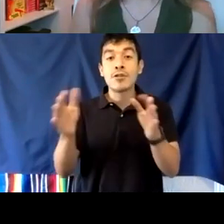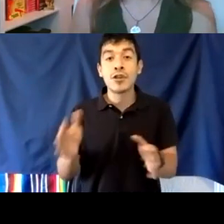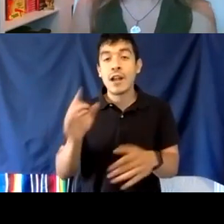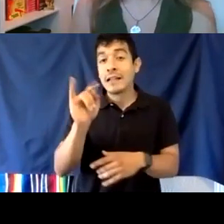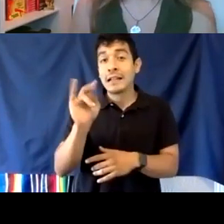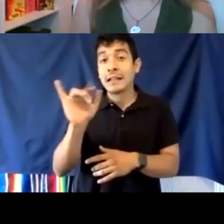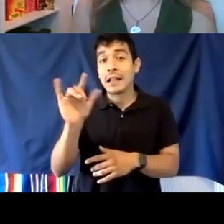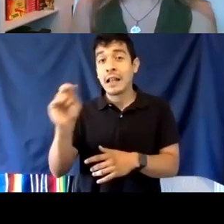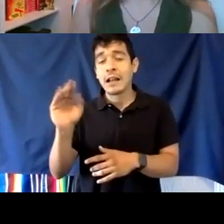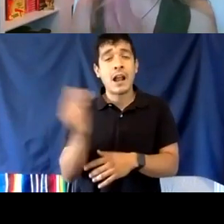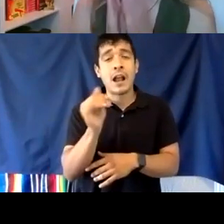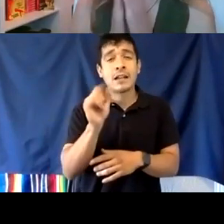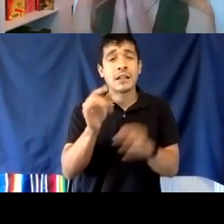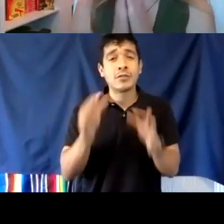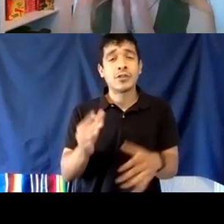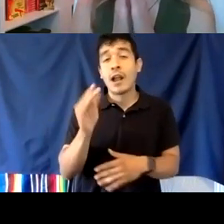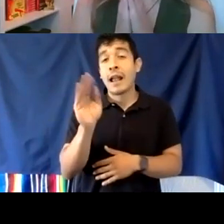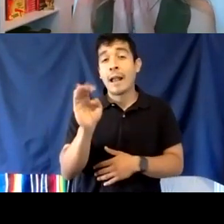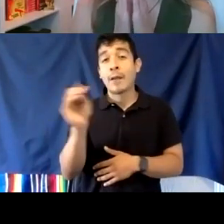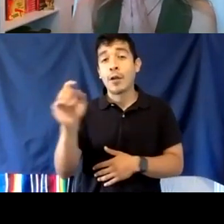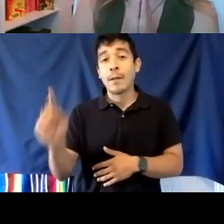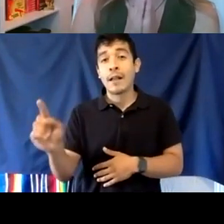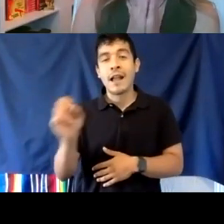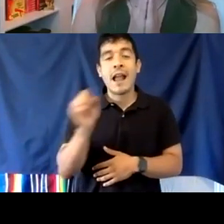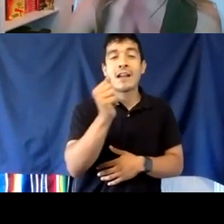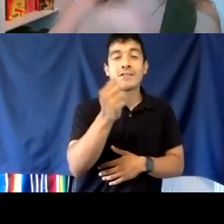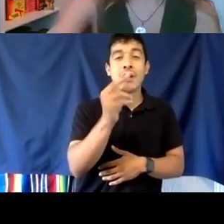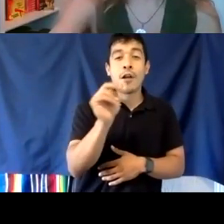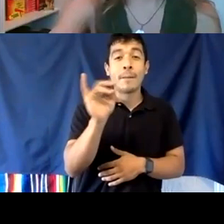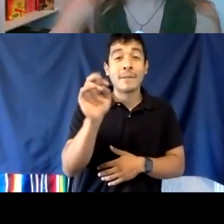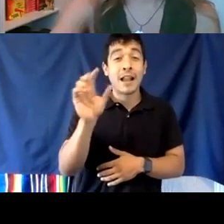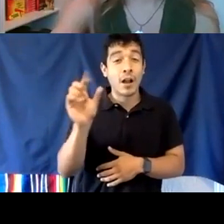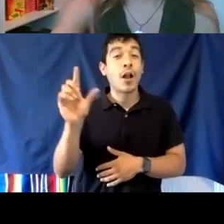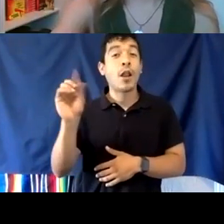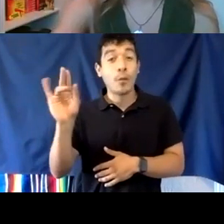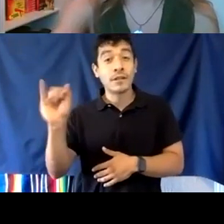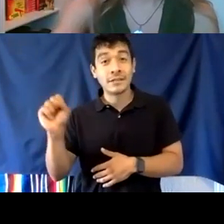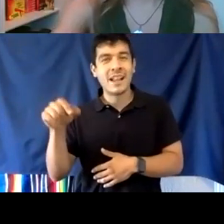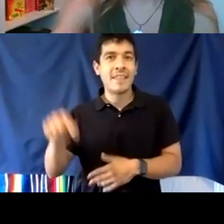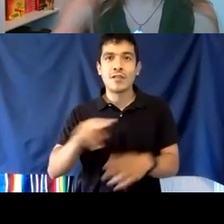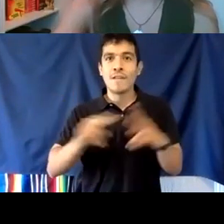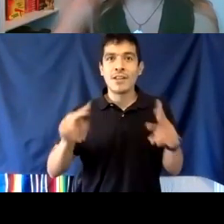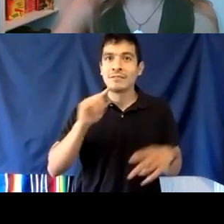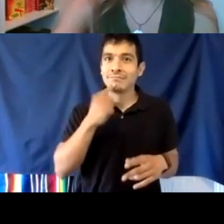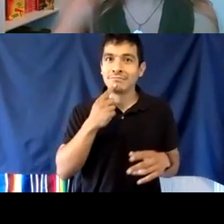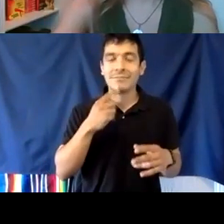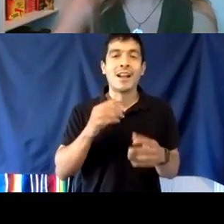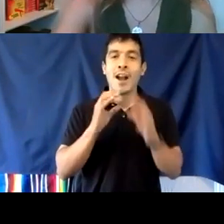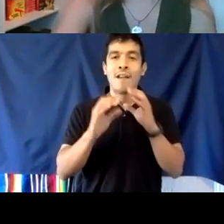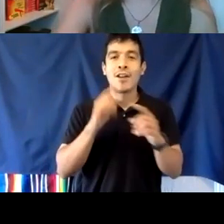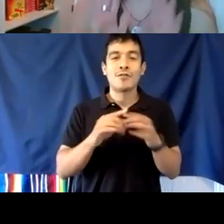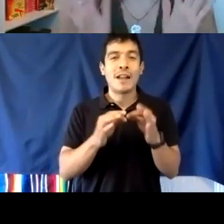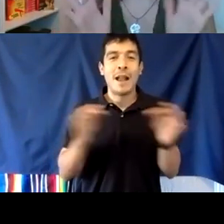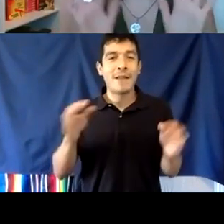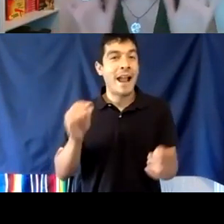our ASL interpreters, Gabe Gomez and Sharon Pierre-Louis. This was a dense conversation to caption and translate, so thank